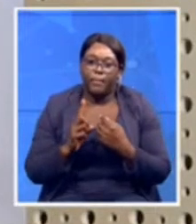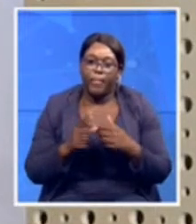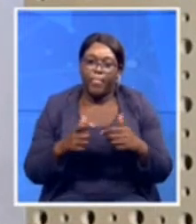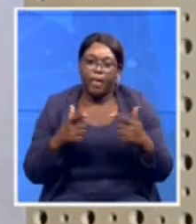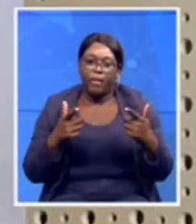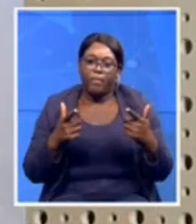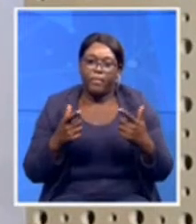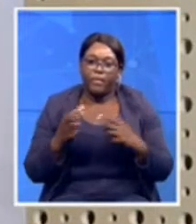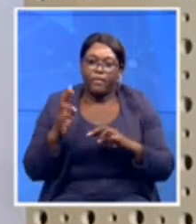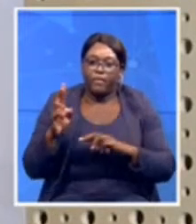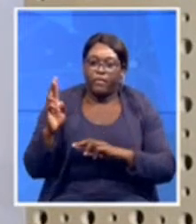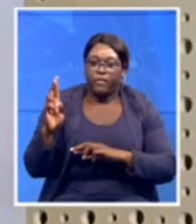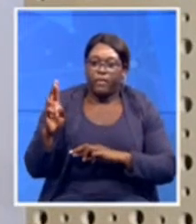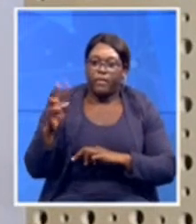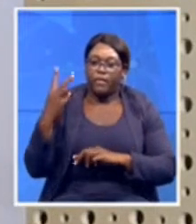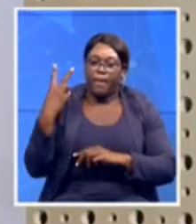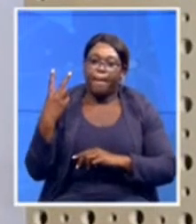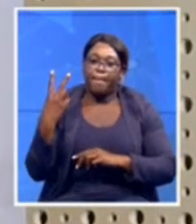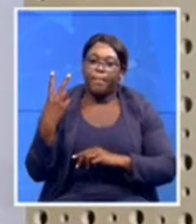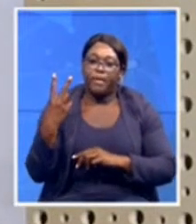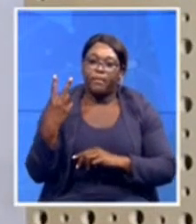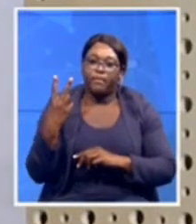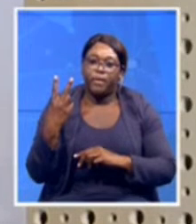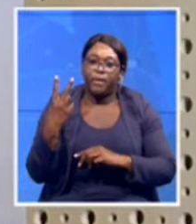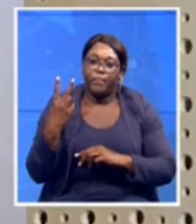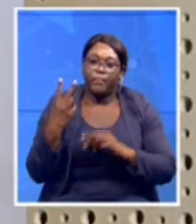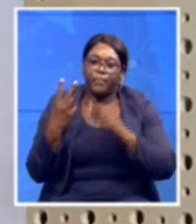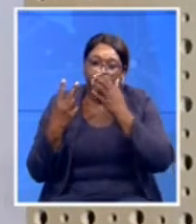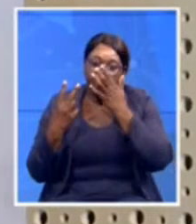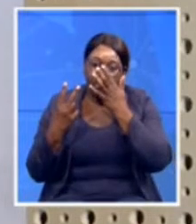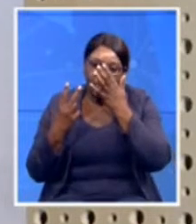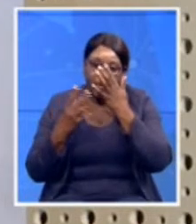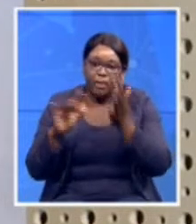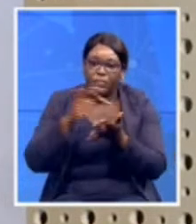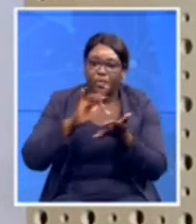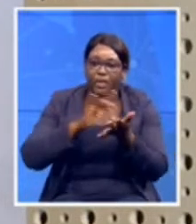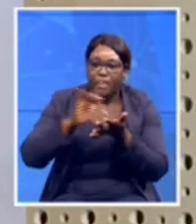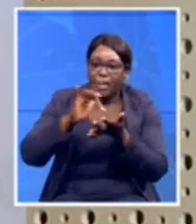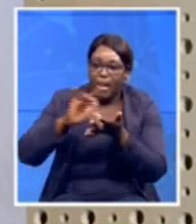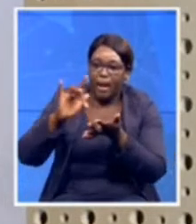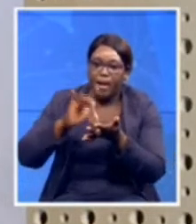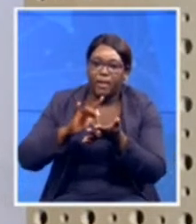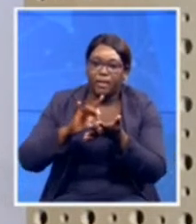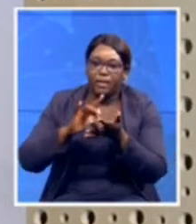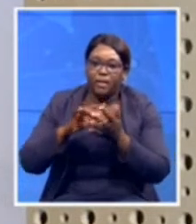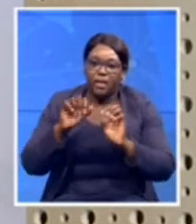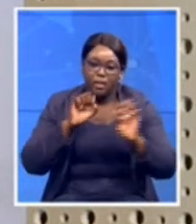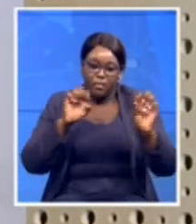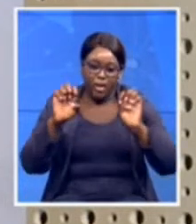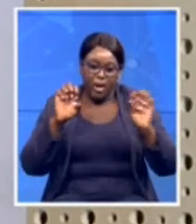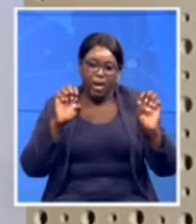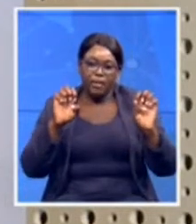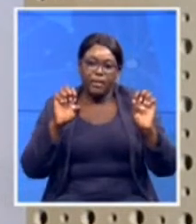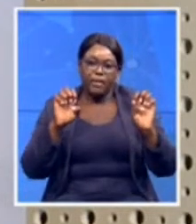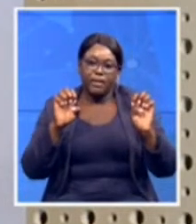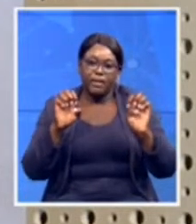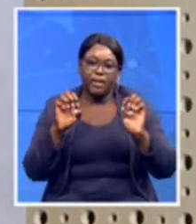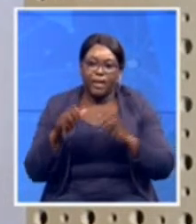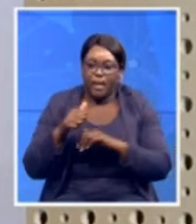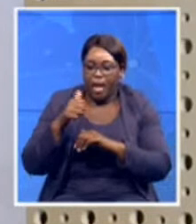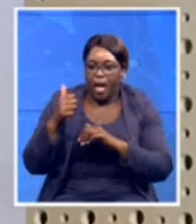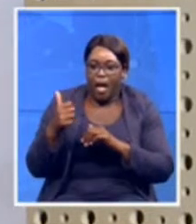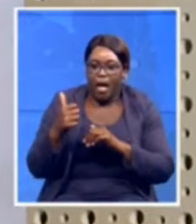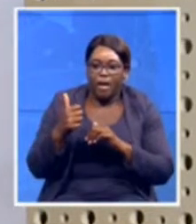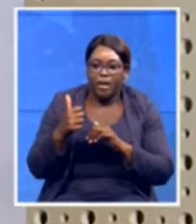the precarious position of our fiscus, owing to other pressing needs, including the responses by government